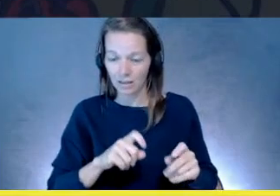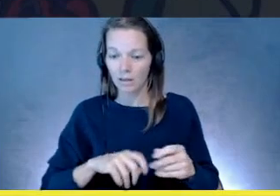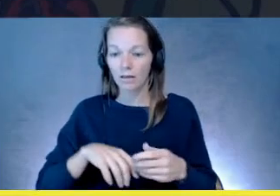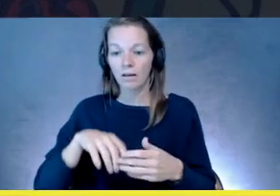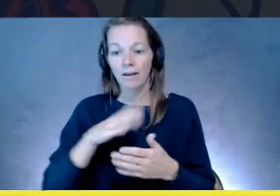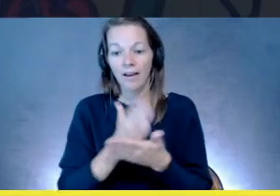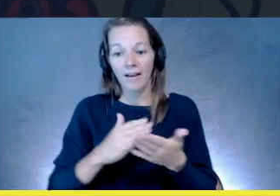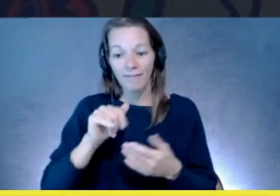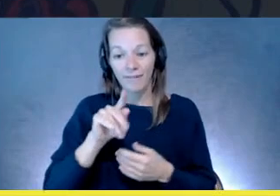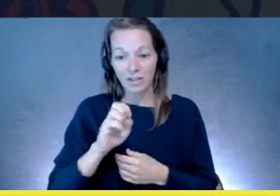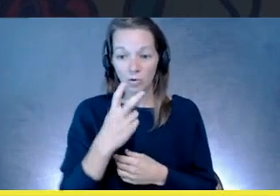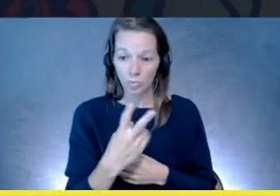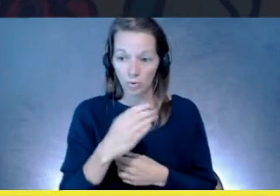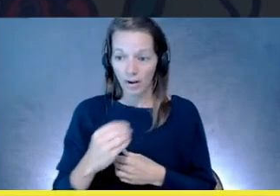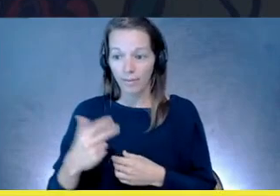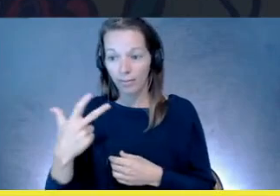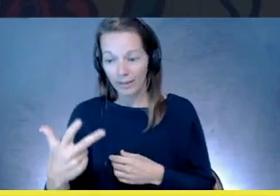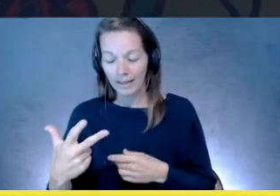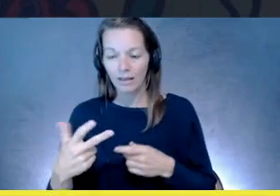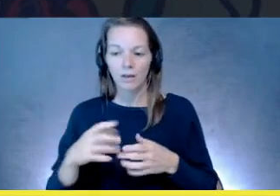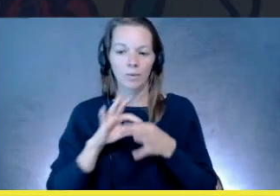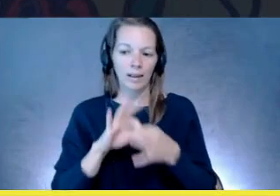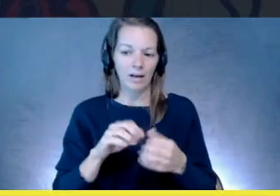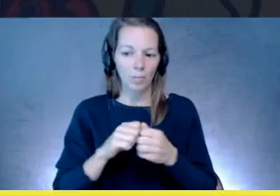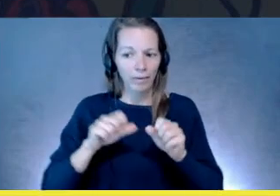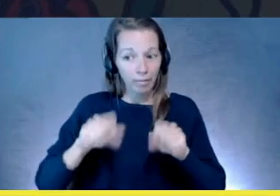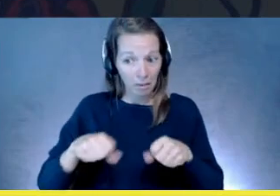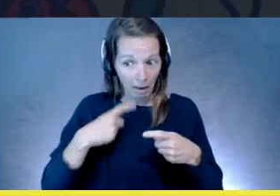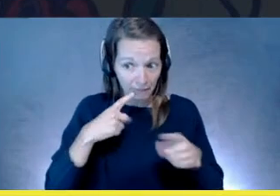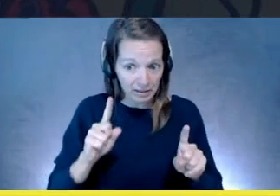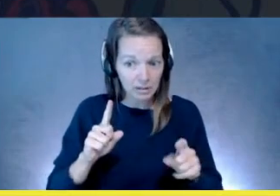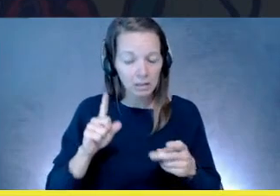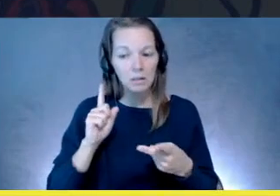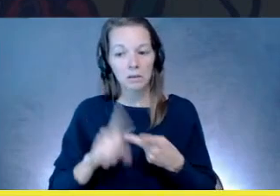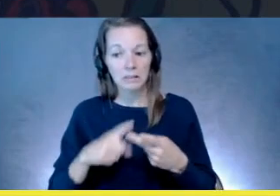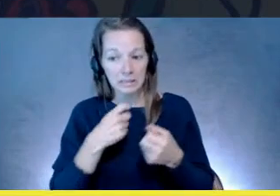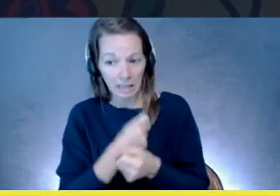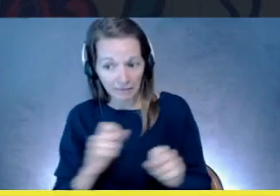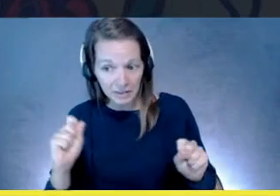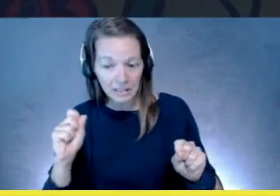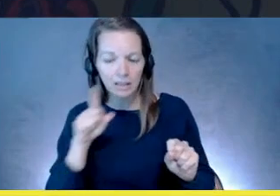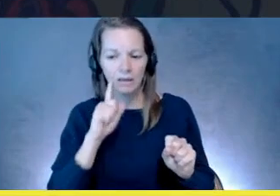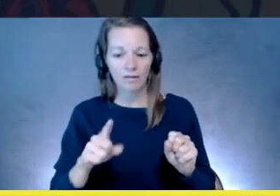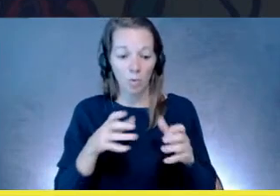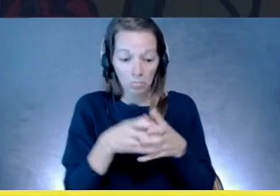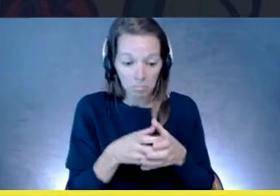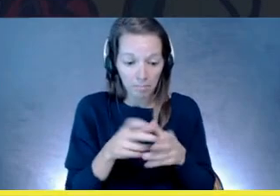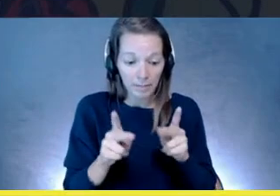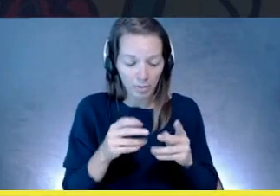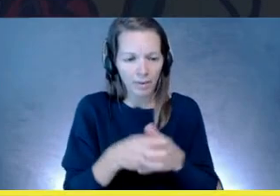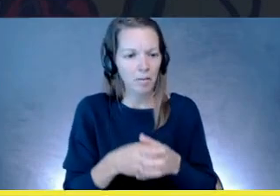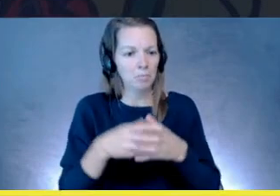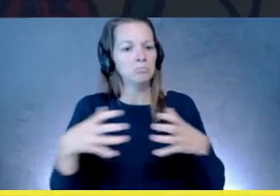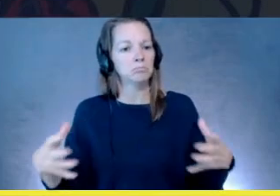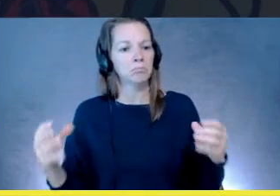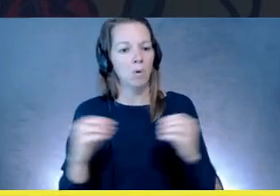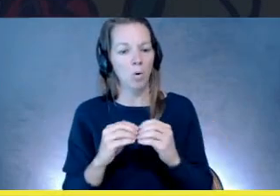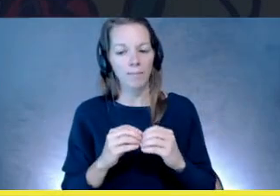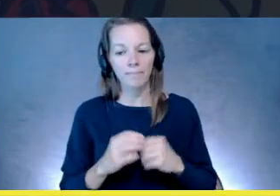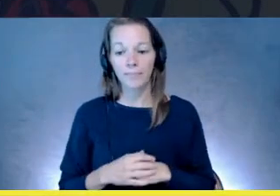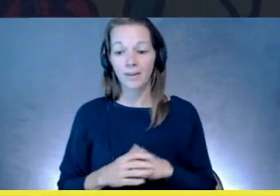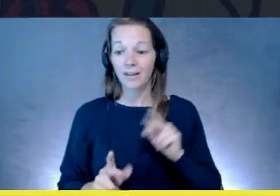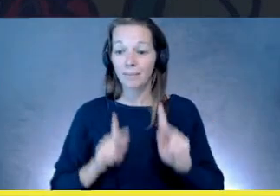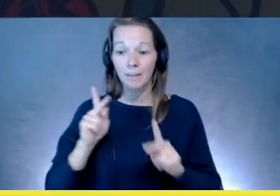test efficacy and safety in a limited number of people, and then into a broader number of people. For people who participate in